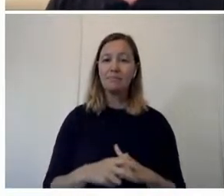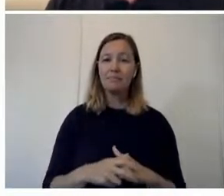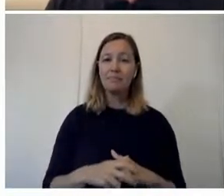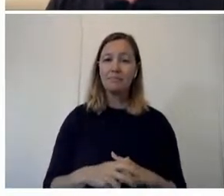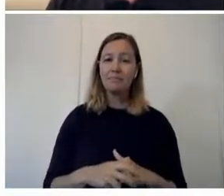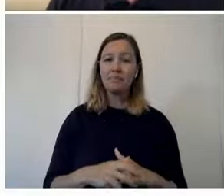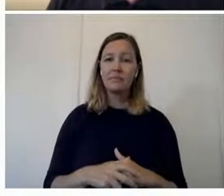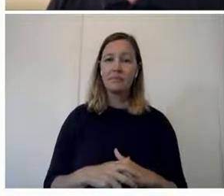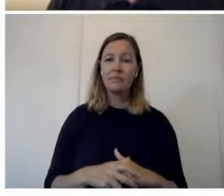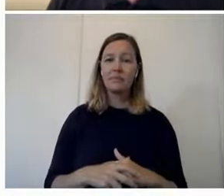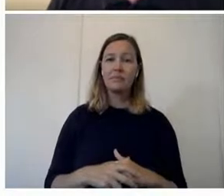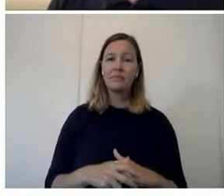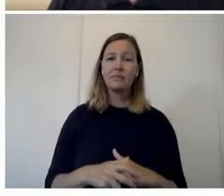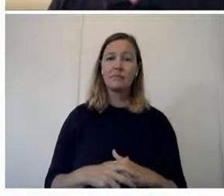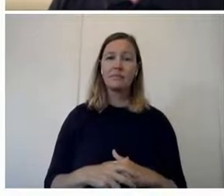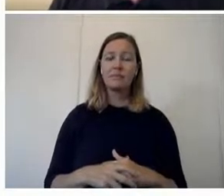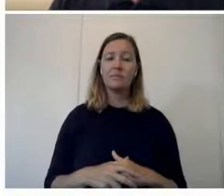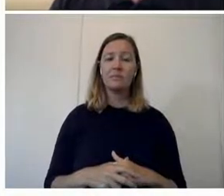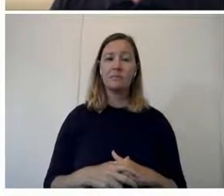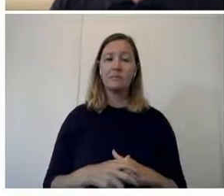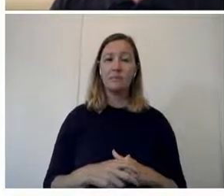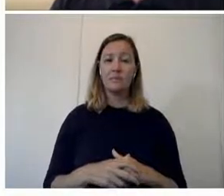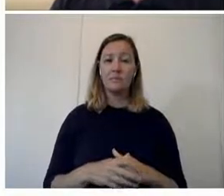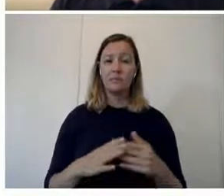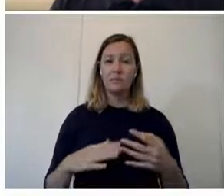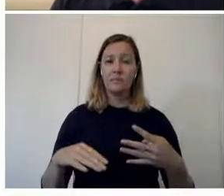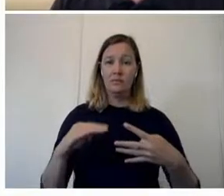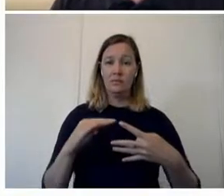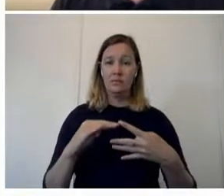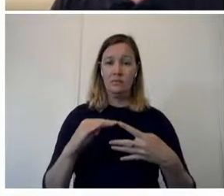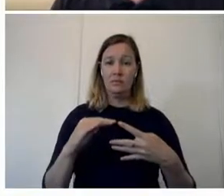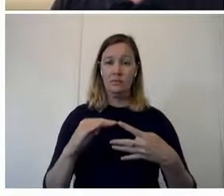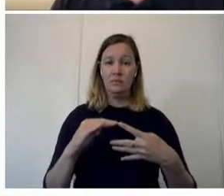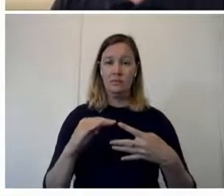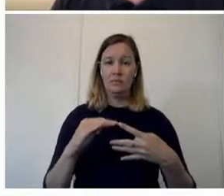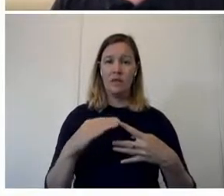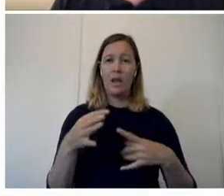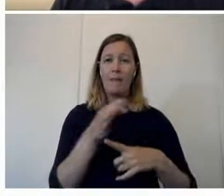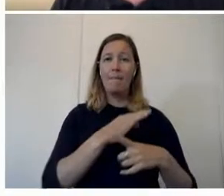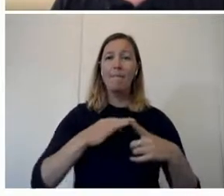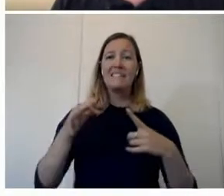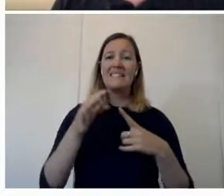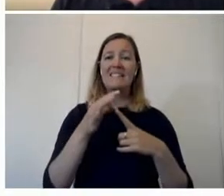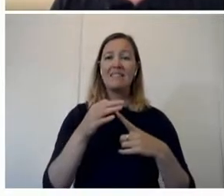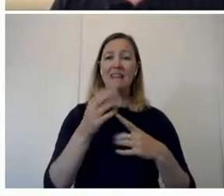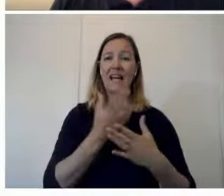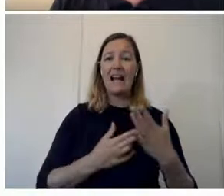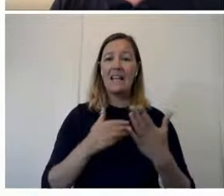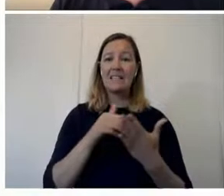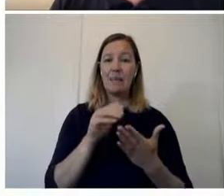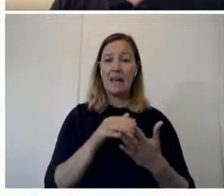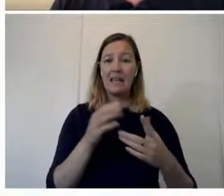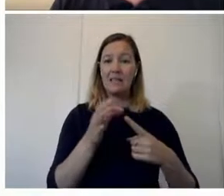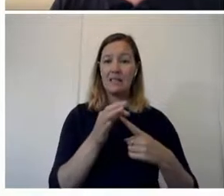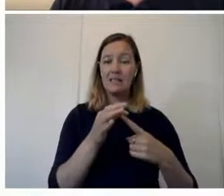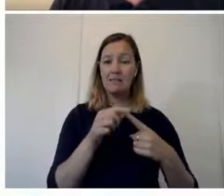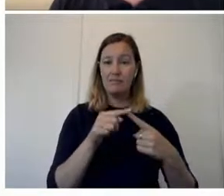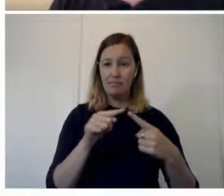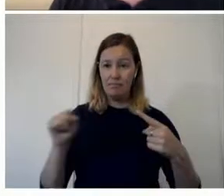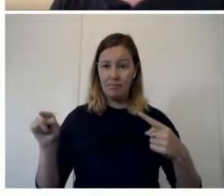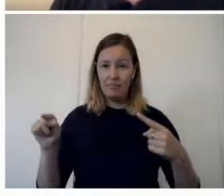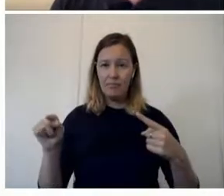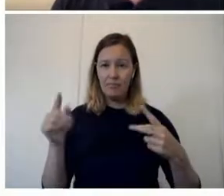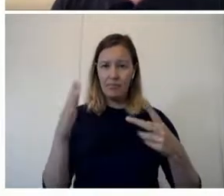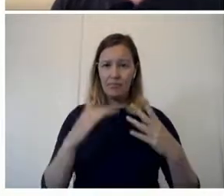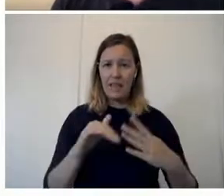And you can look at the top there. That's the Pacific Arts Market at the top. Pacifica